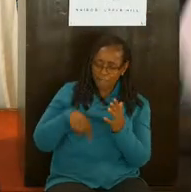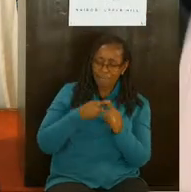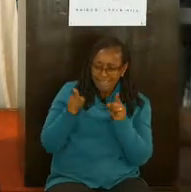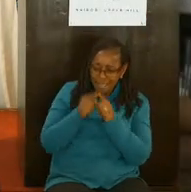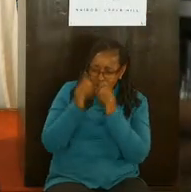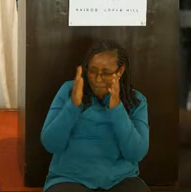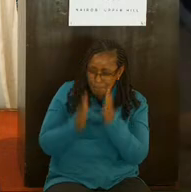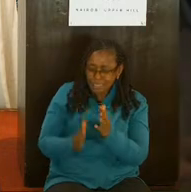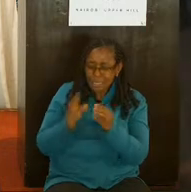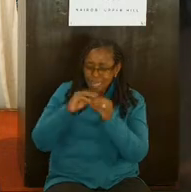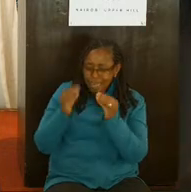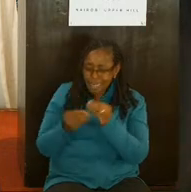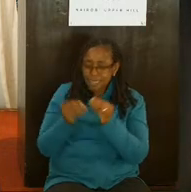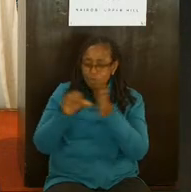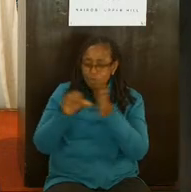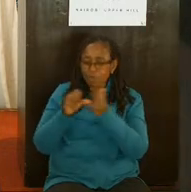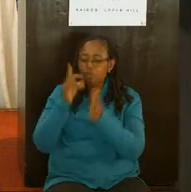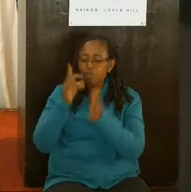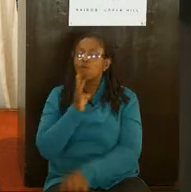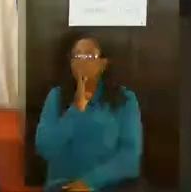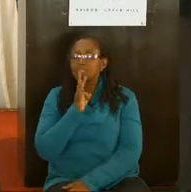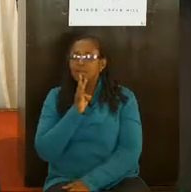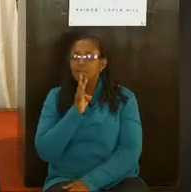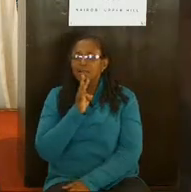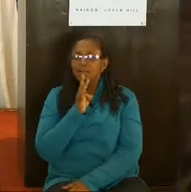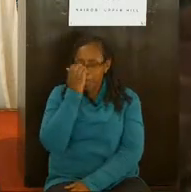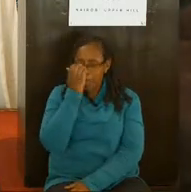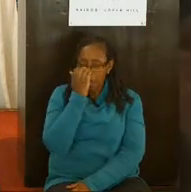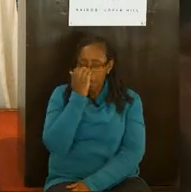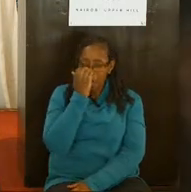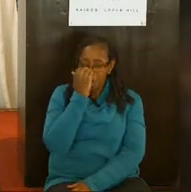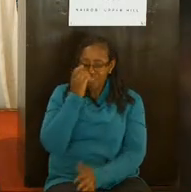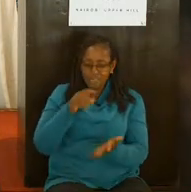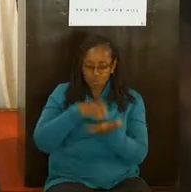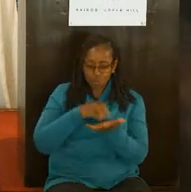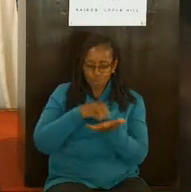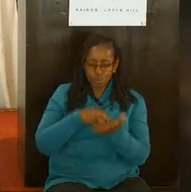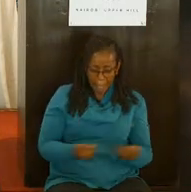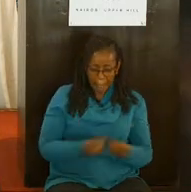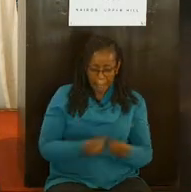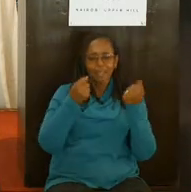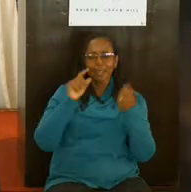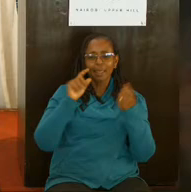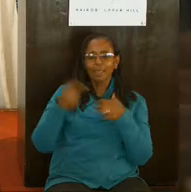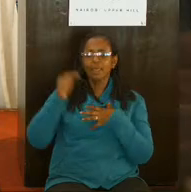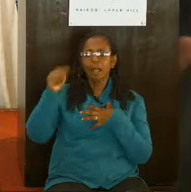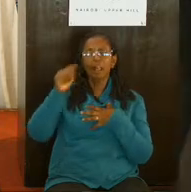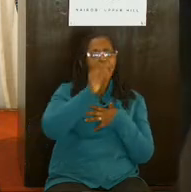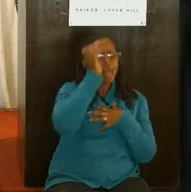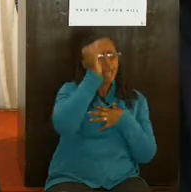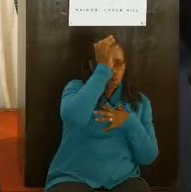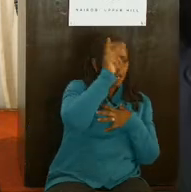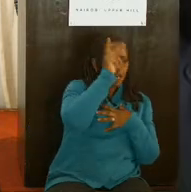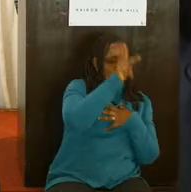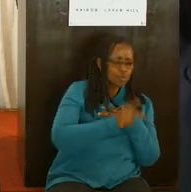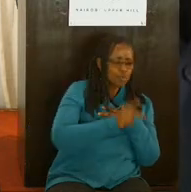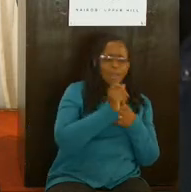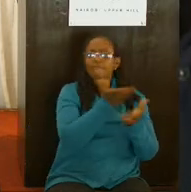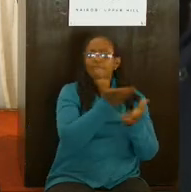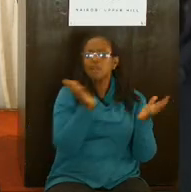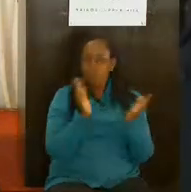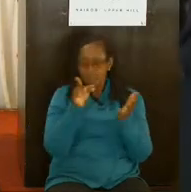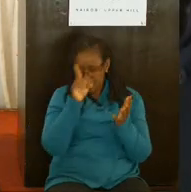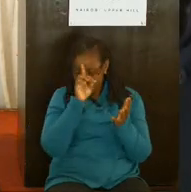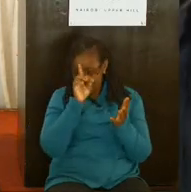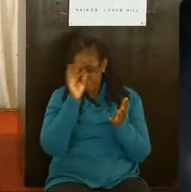same person who created a division what what shortage and is now rampant in the country it's no longer in Nairobi everywhere it's